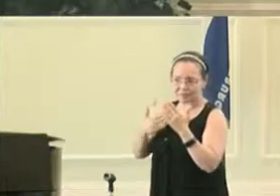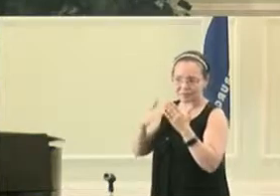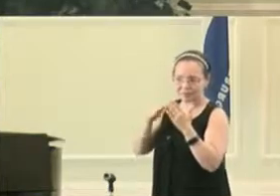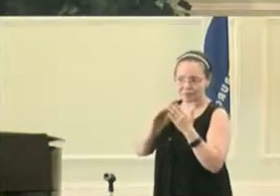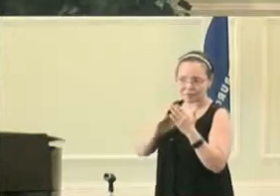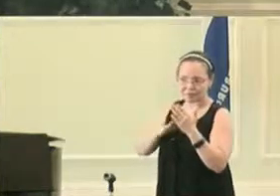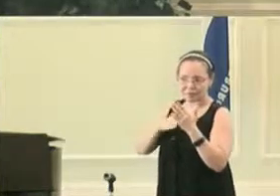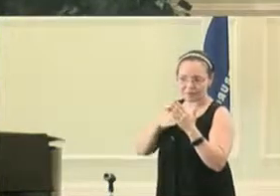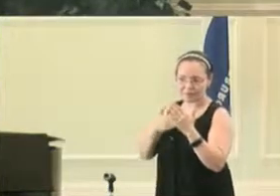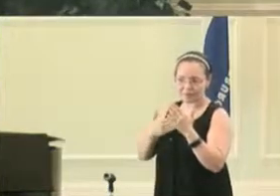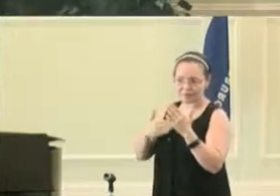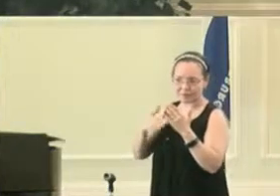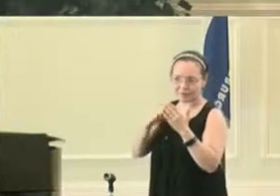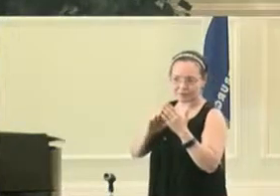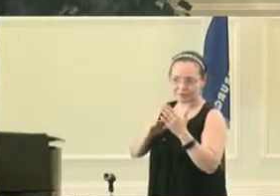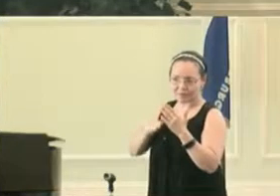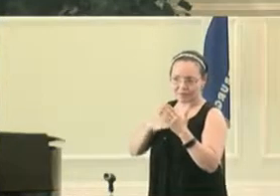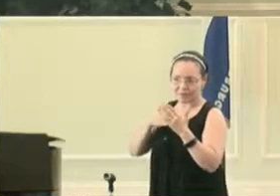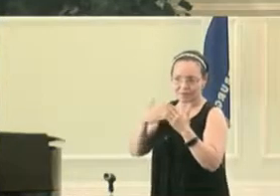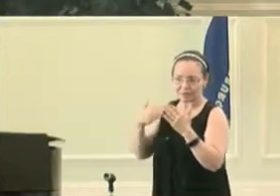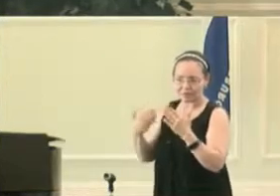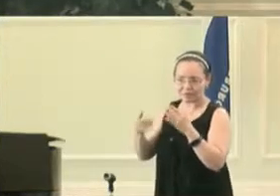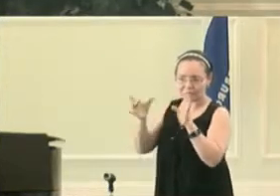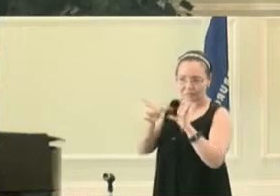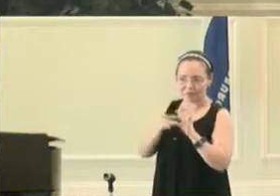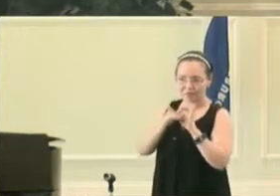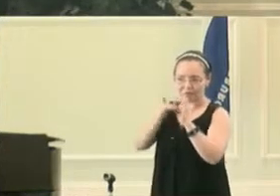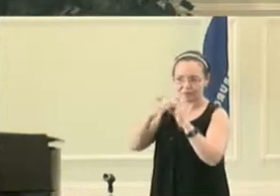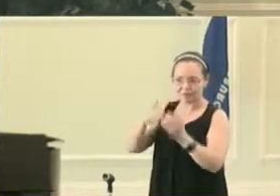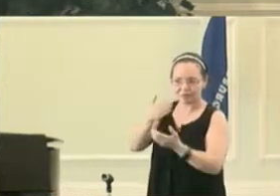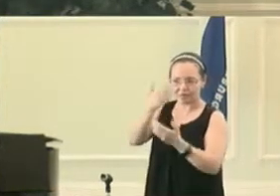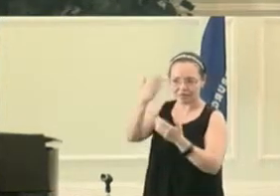I'm yours.